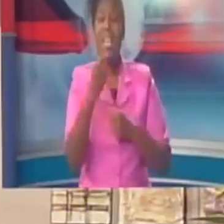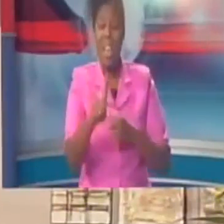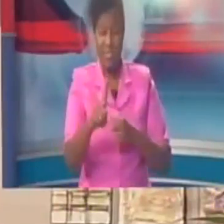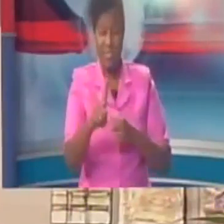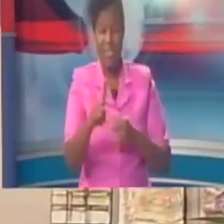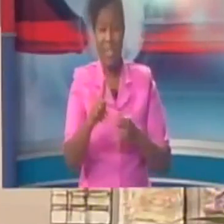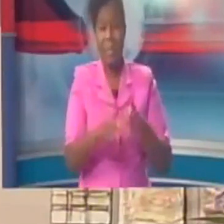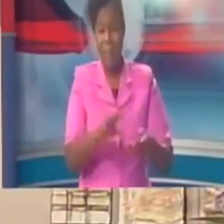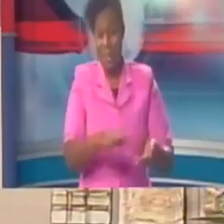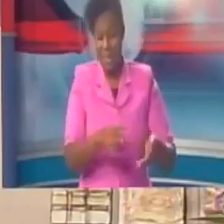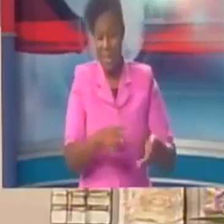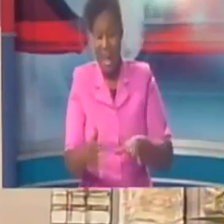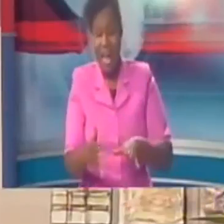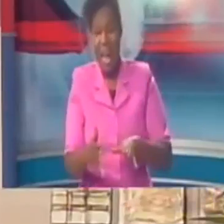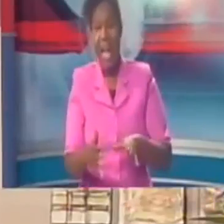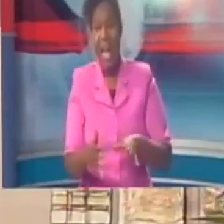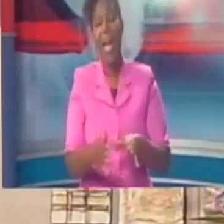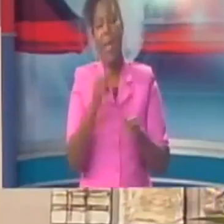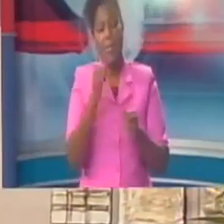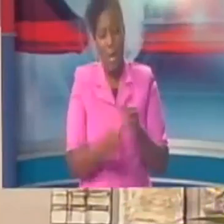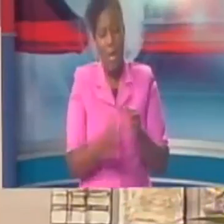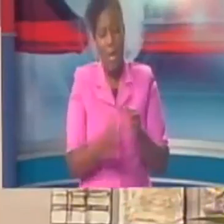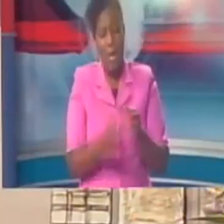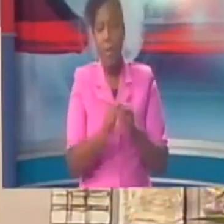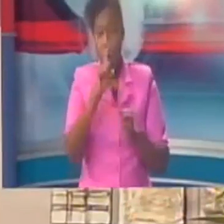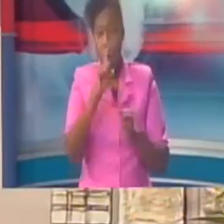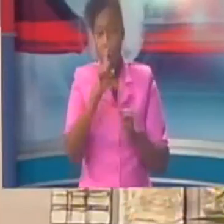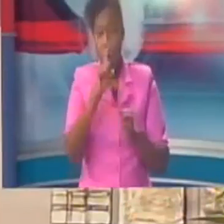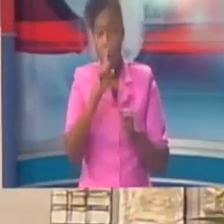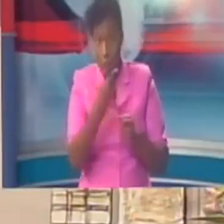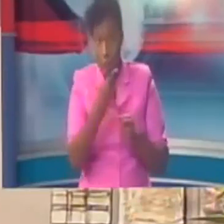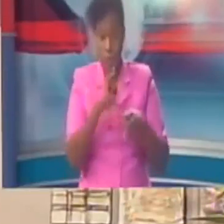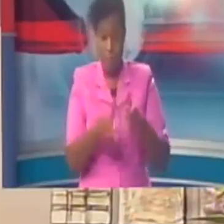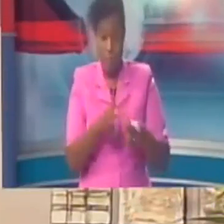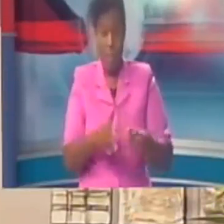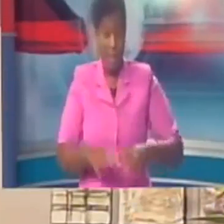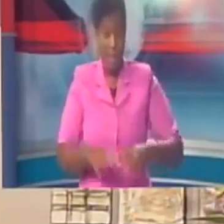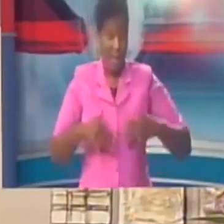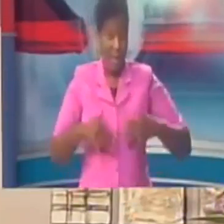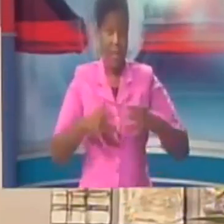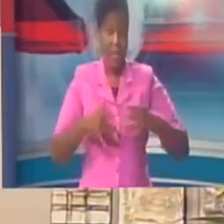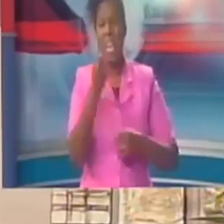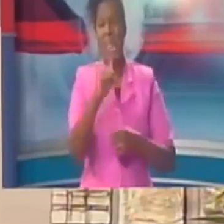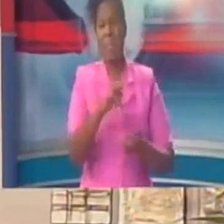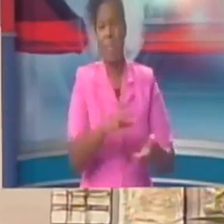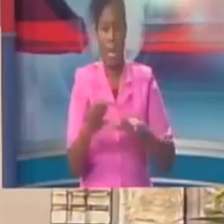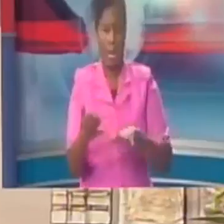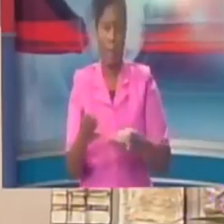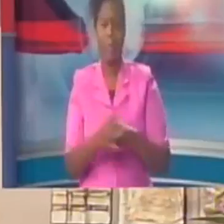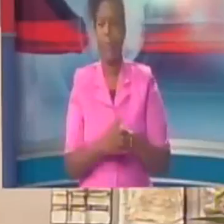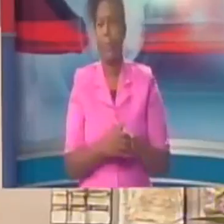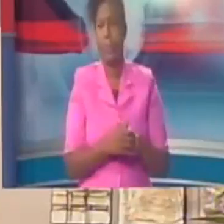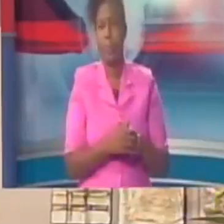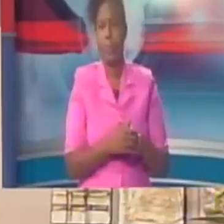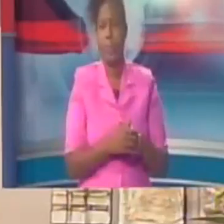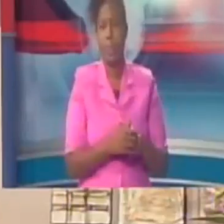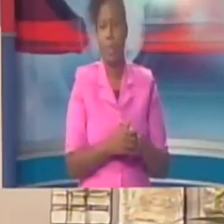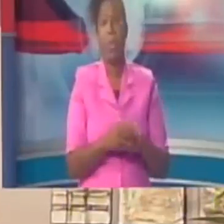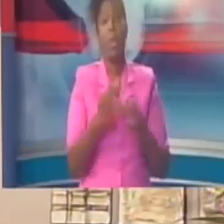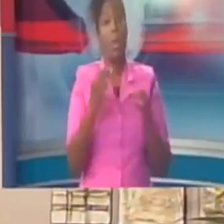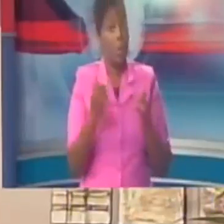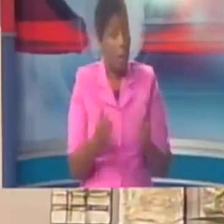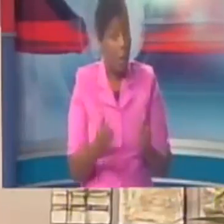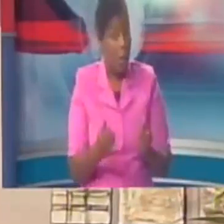1,000 people in population, 11 to 1,000. Their second wave is now